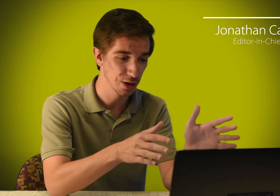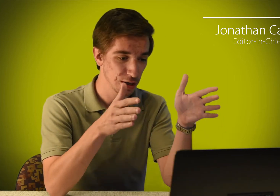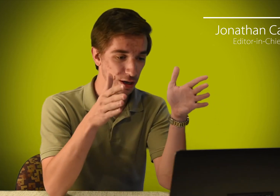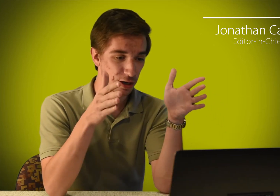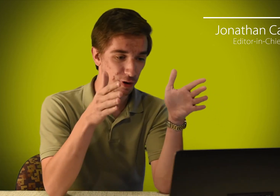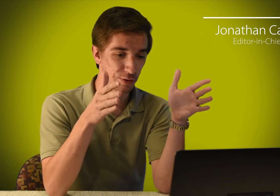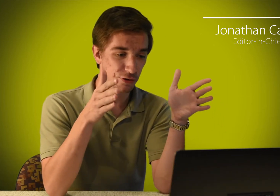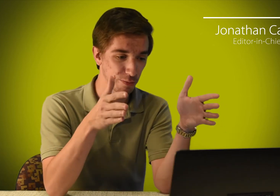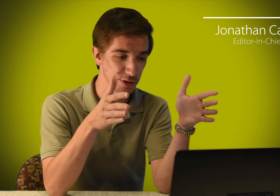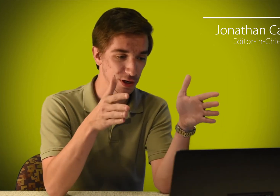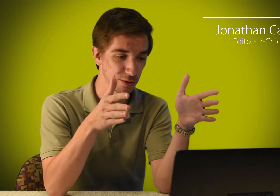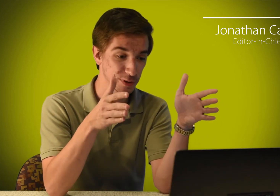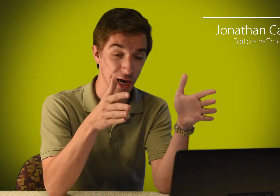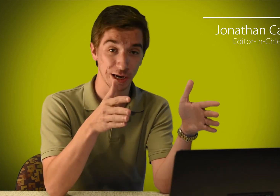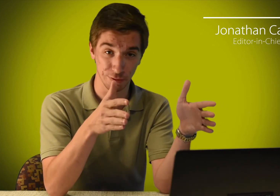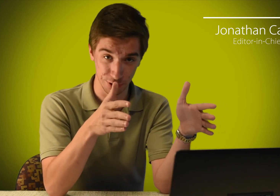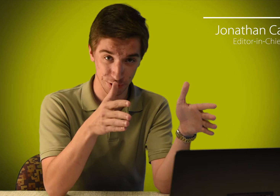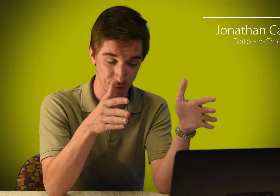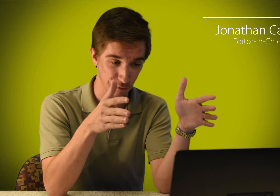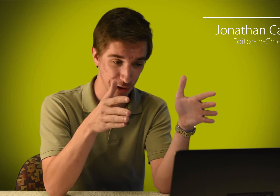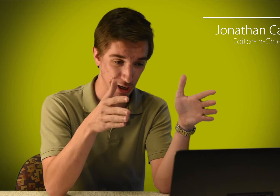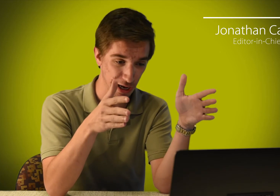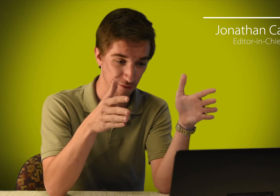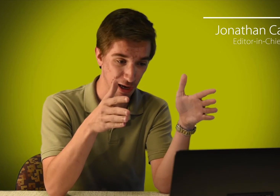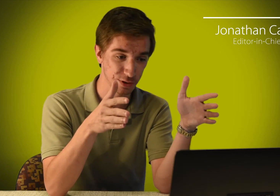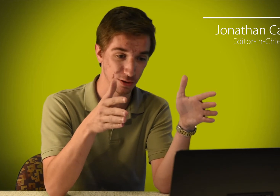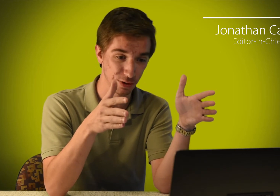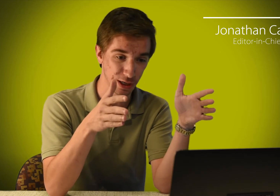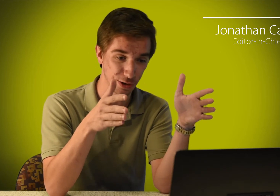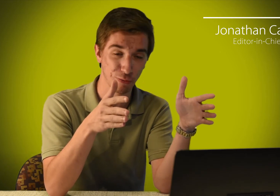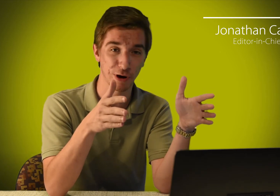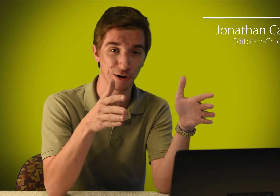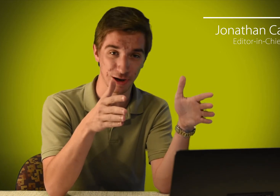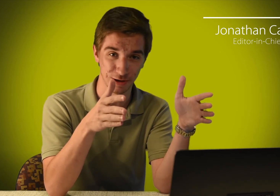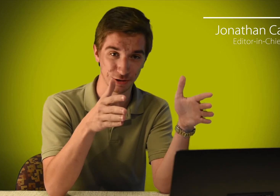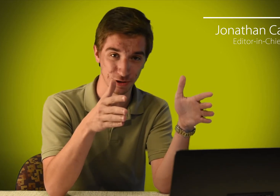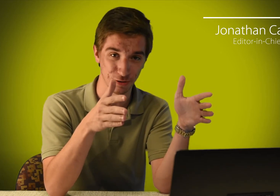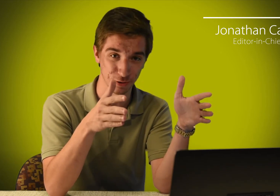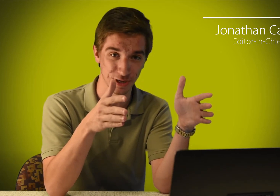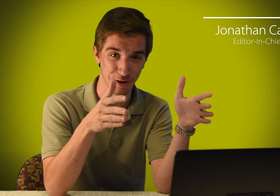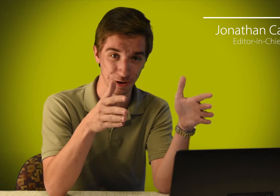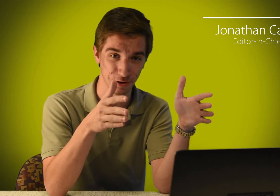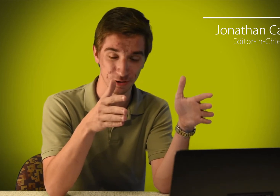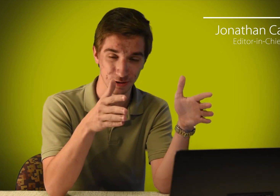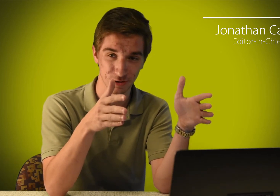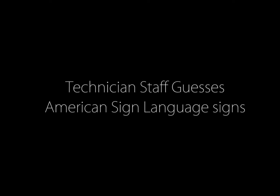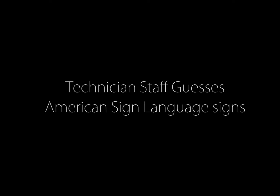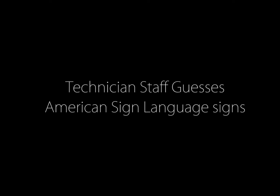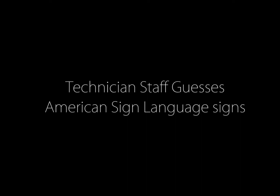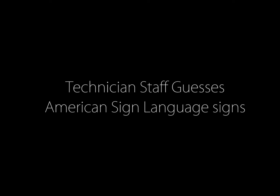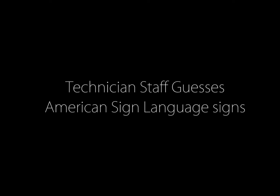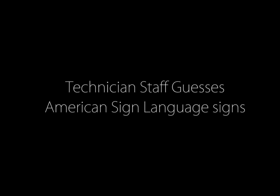to try to interpret some sign language, of which I have absolutely no prior knowledge. So, we'll see how it goes.